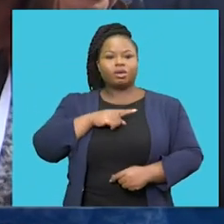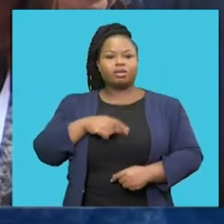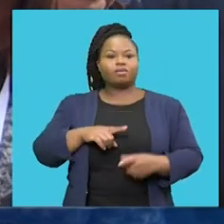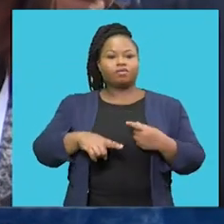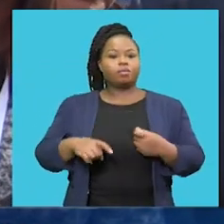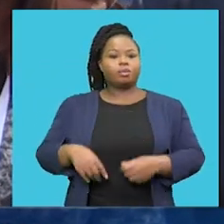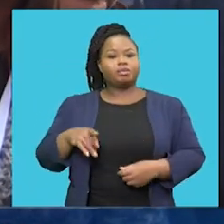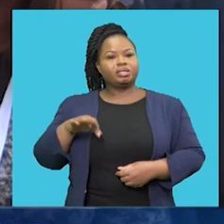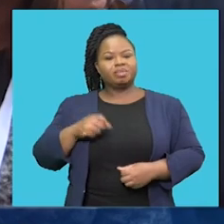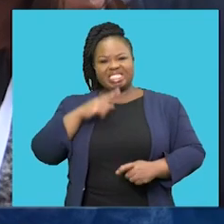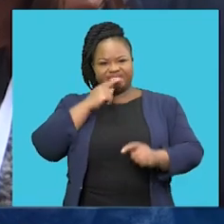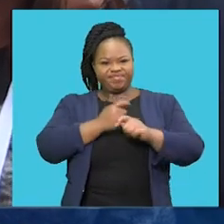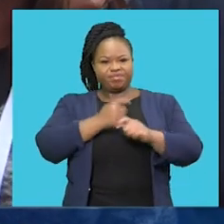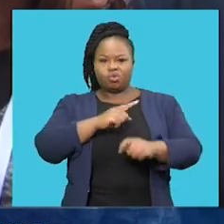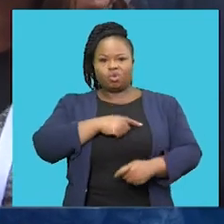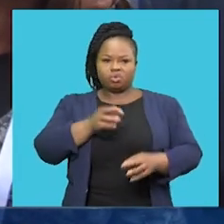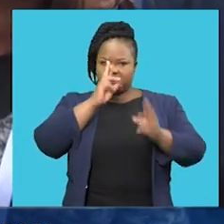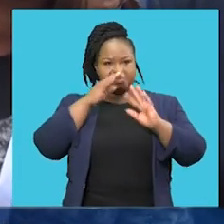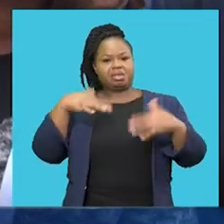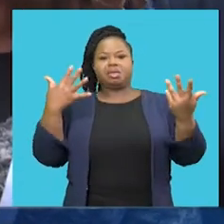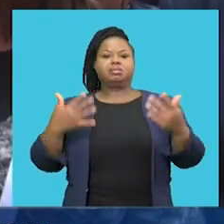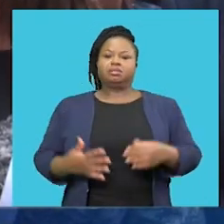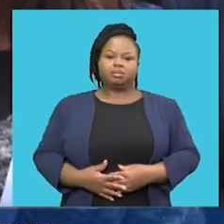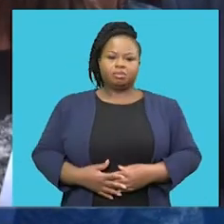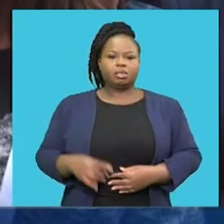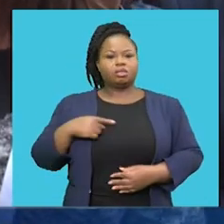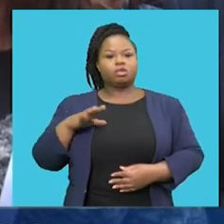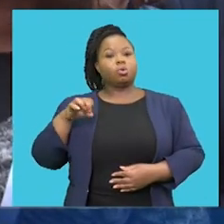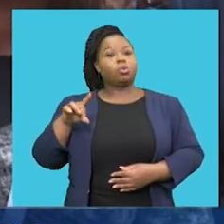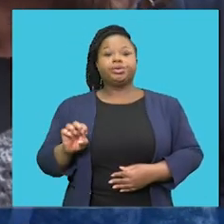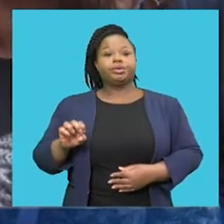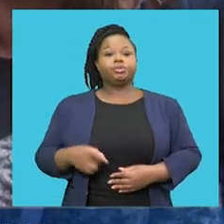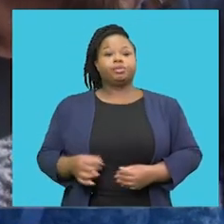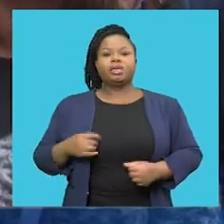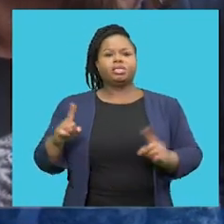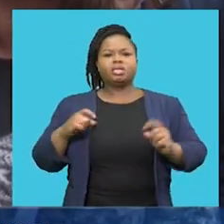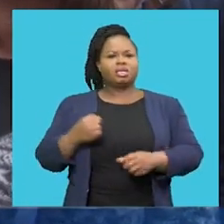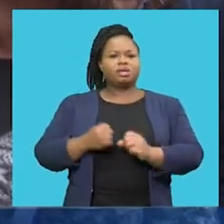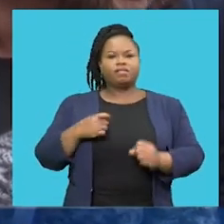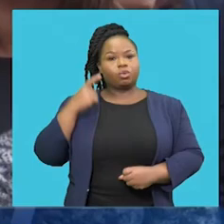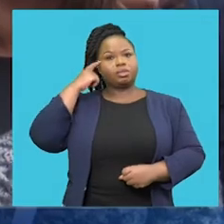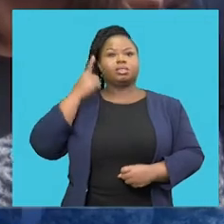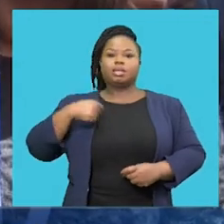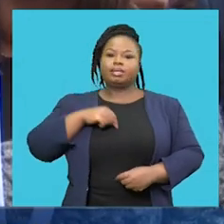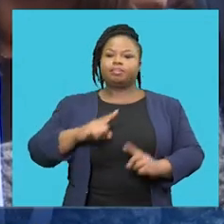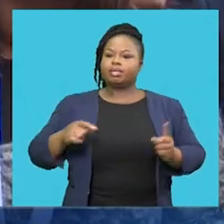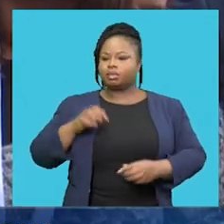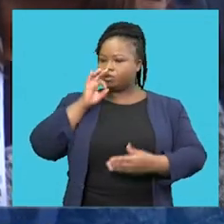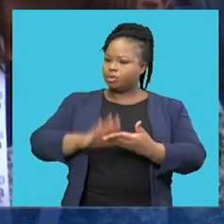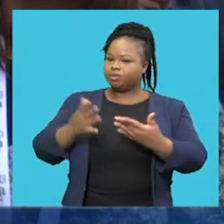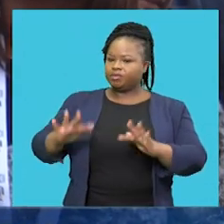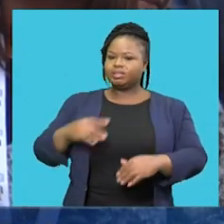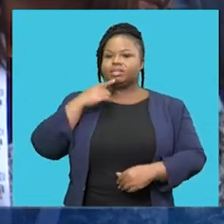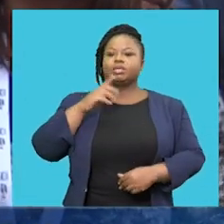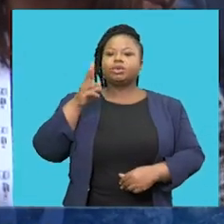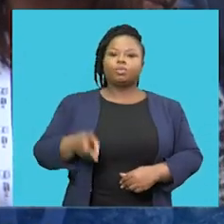are staying in the Swara camp, that is why they don't respect us. They open the court without concerning us. Where he promised us that he